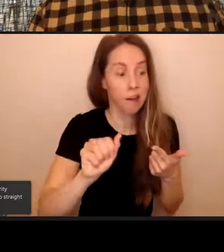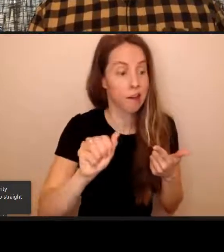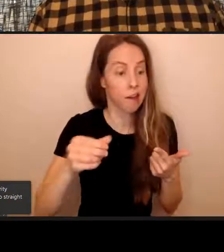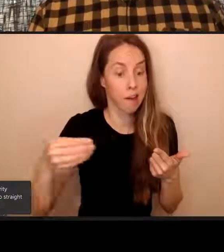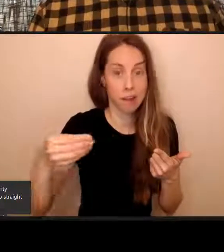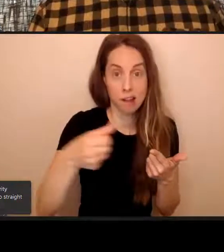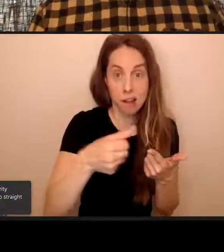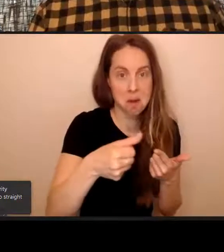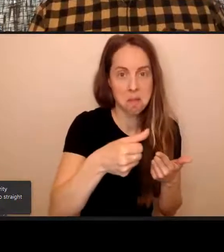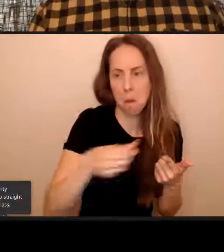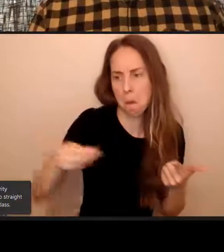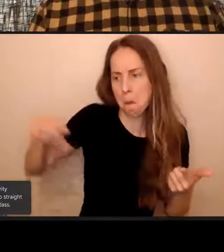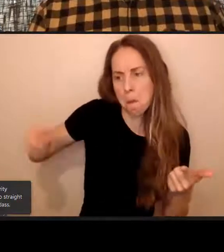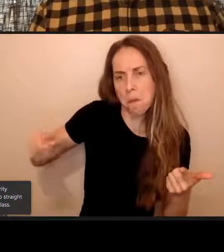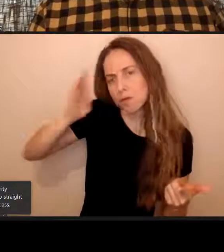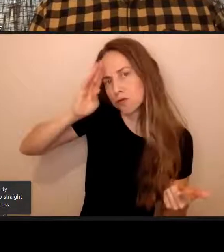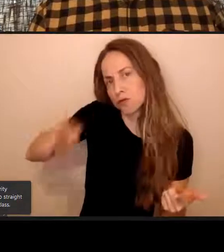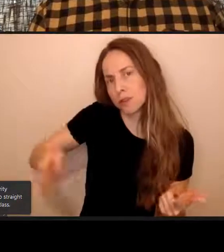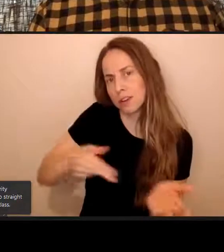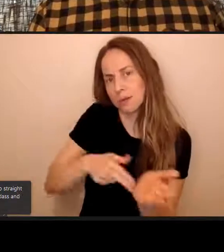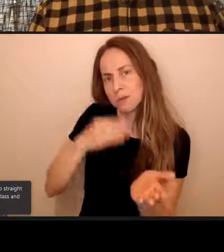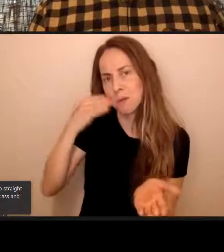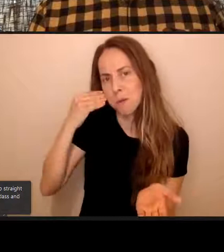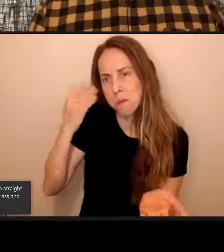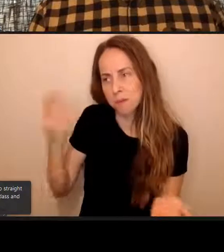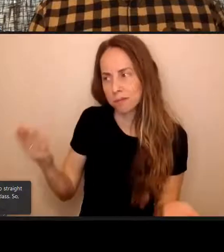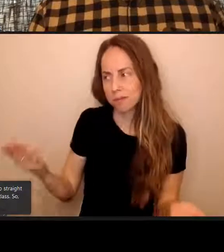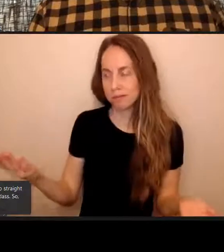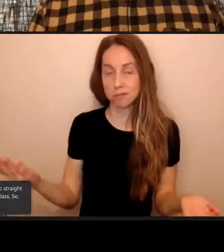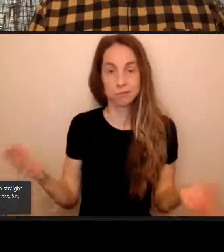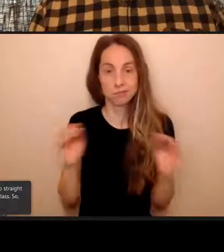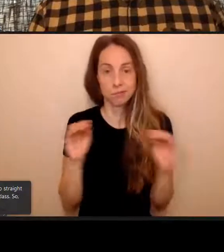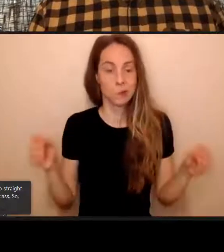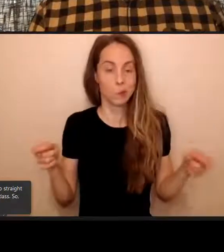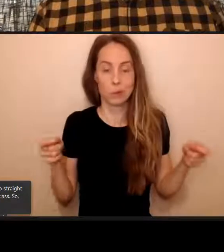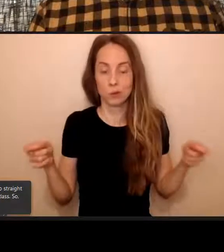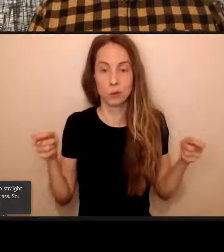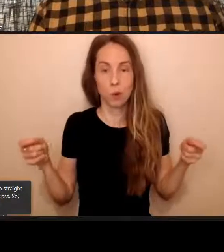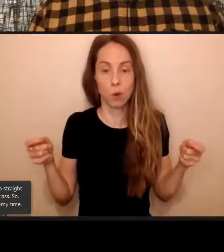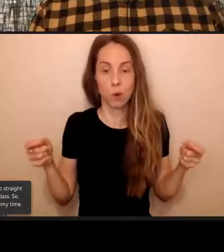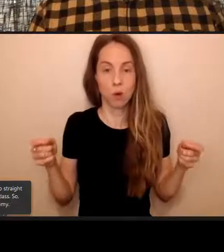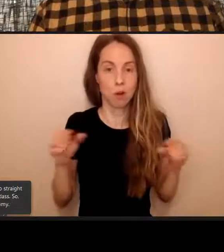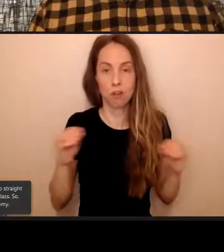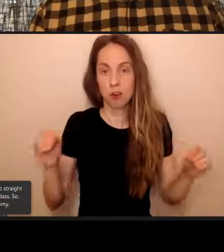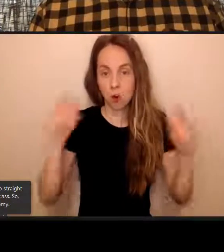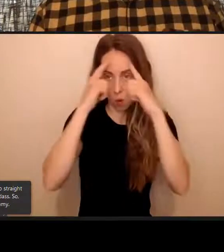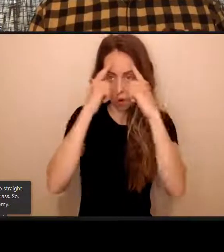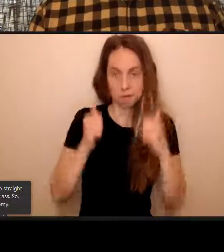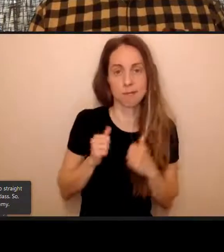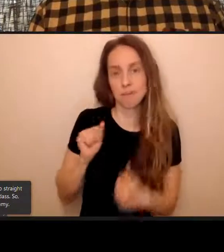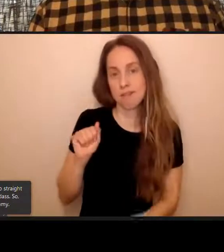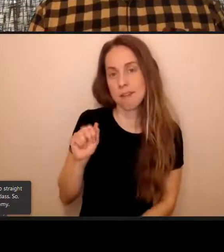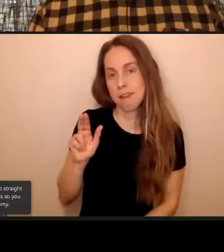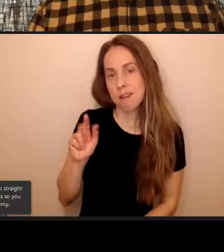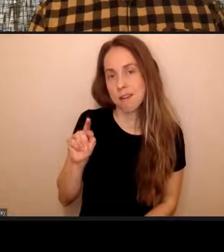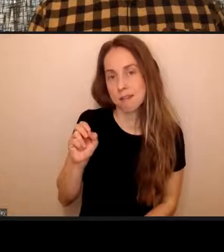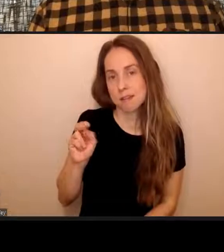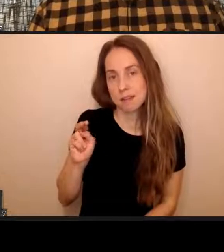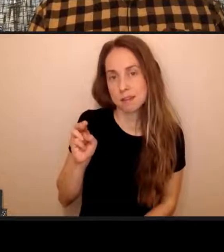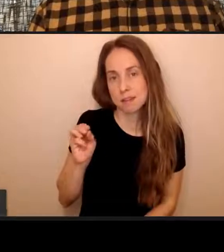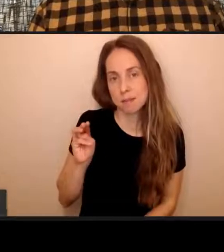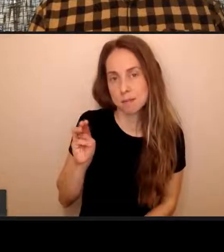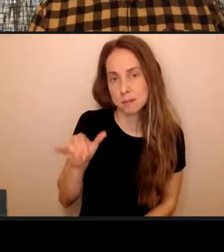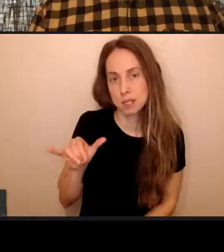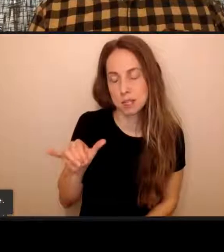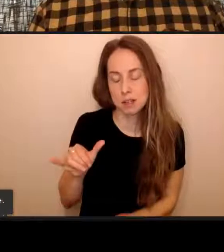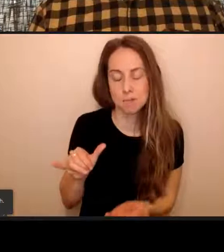for those costs. So you just don't have any control or autonomy is my understanding. So